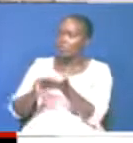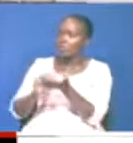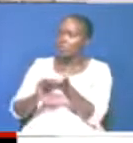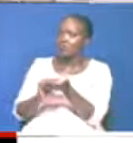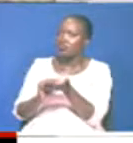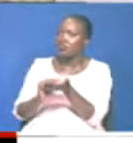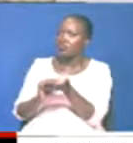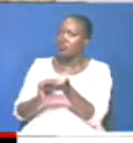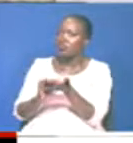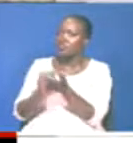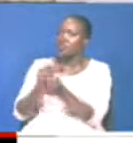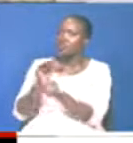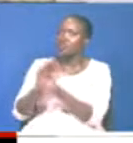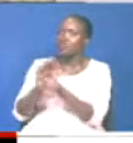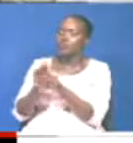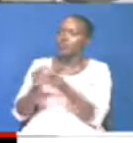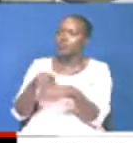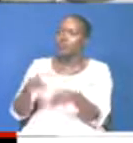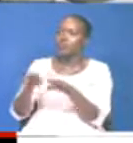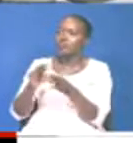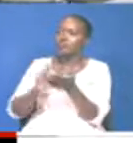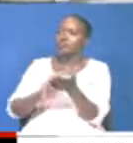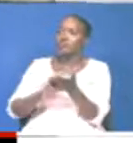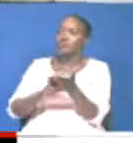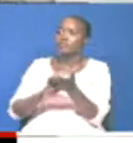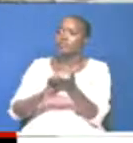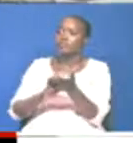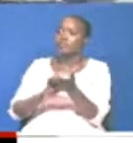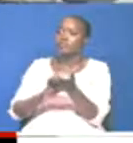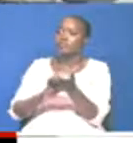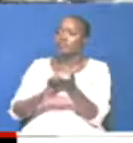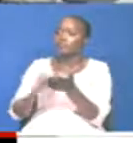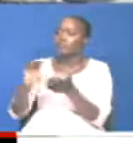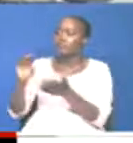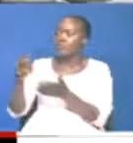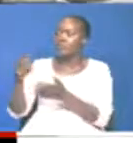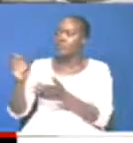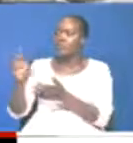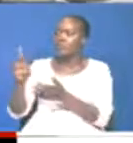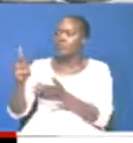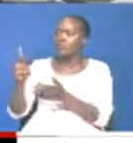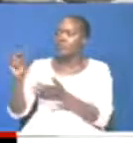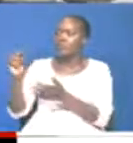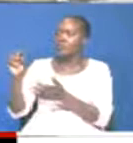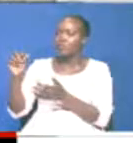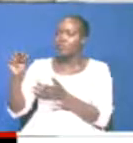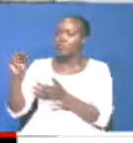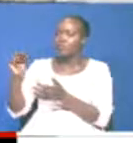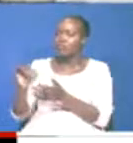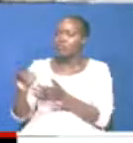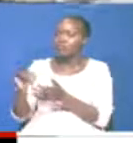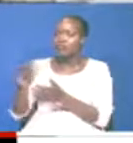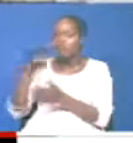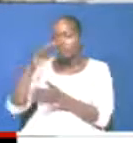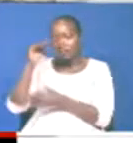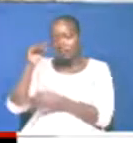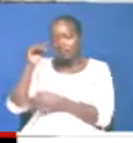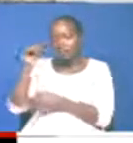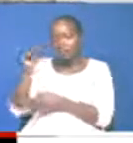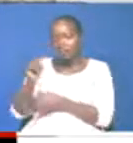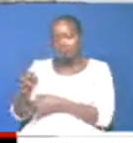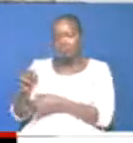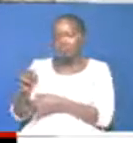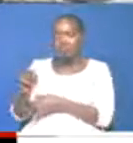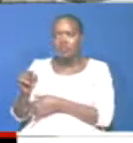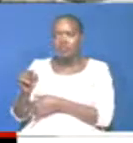did a lot of field commentaries, you know, like from Cherangani, from Churu Hills, all the way from Mombasa. We'd even go up all the